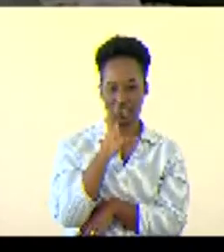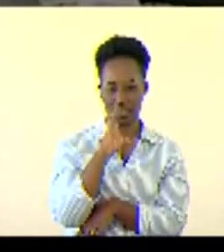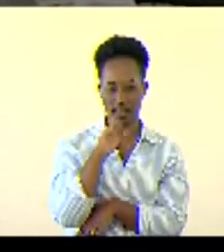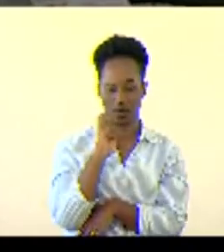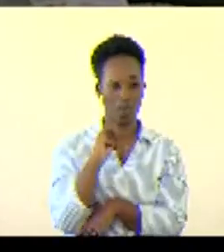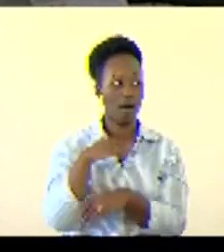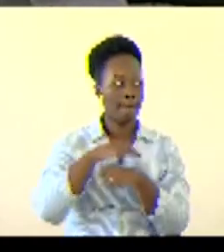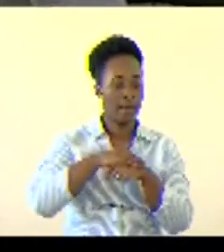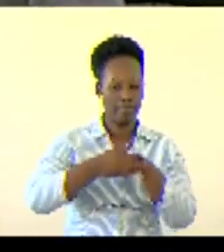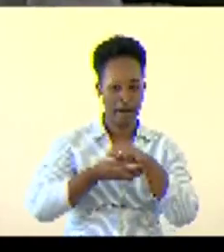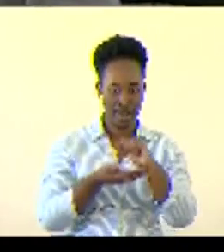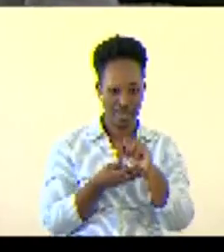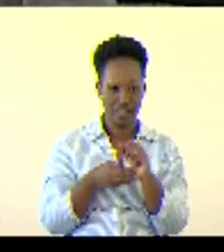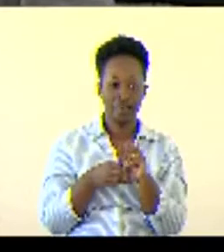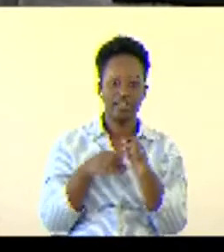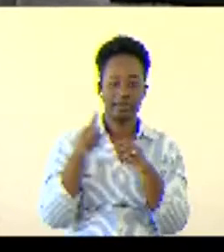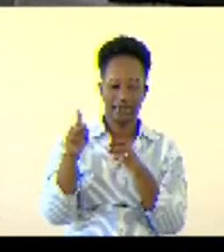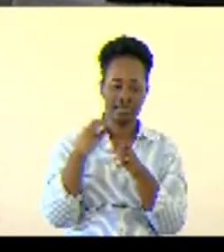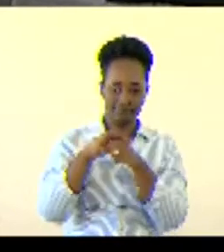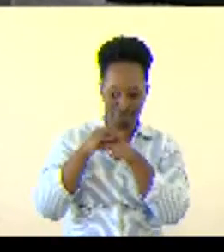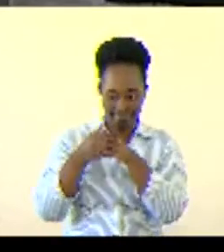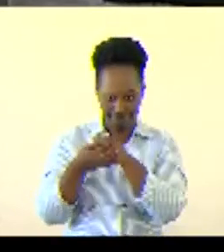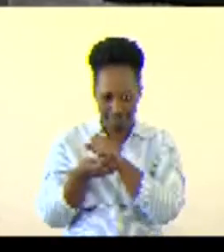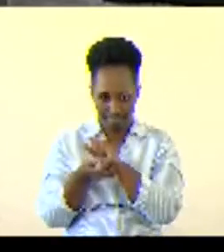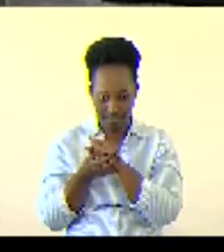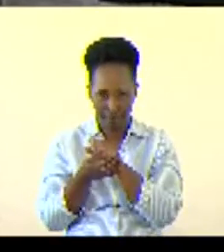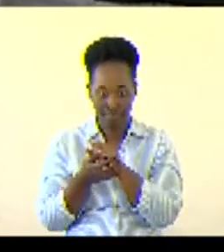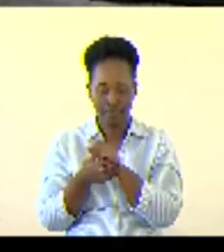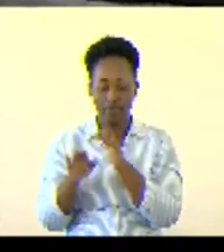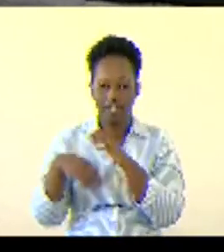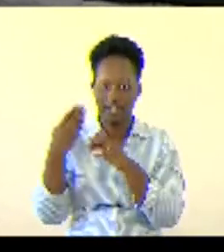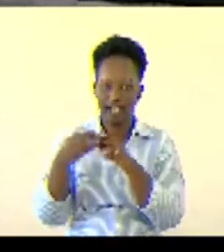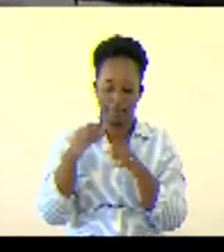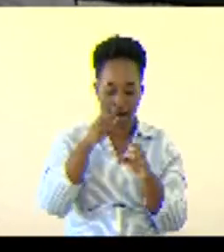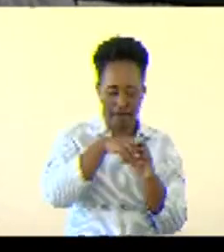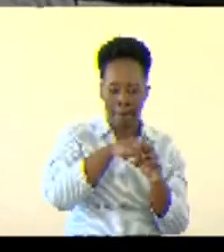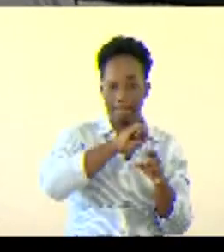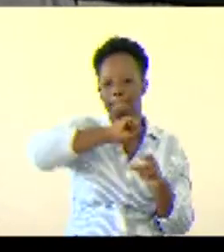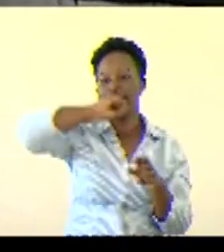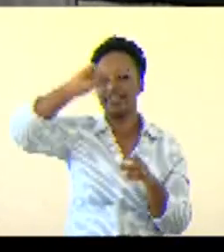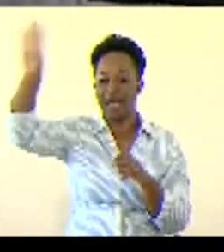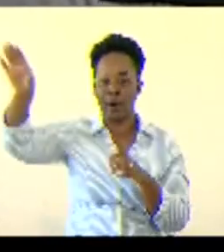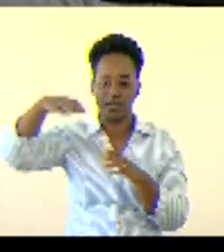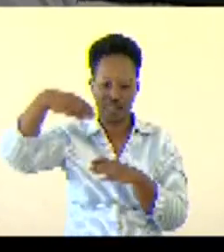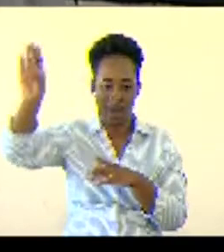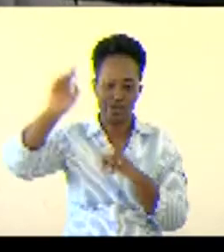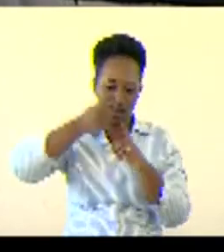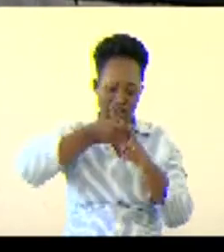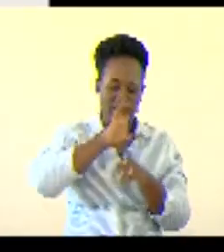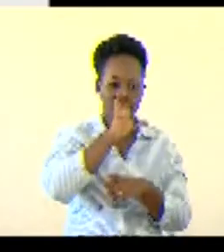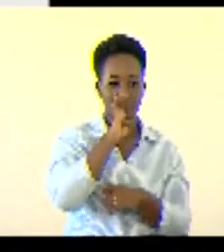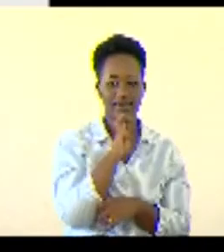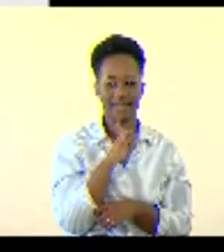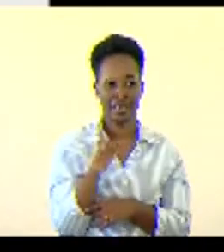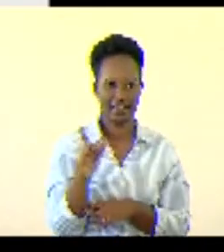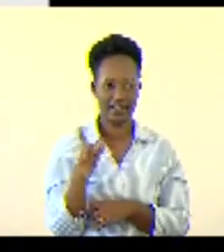surrounding it. After surrounding, this one fuses with the vesicle membrane, and now the substance is going to be released out from the cell to the outside of the